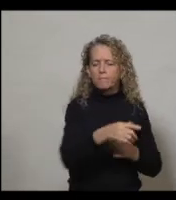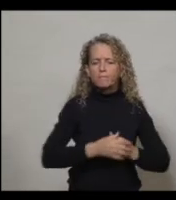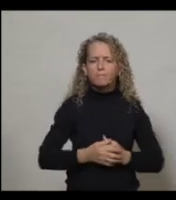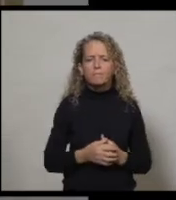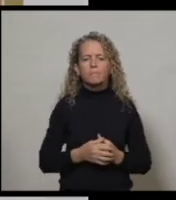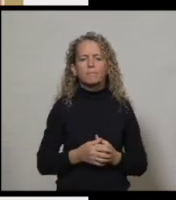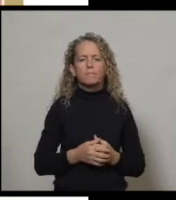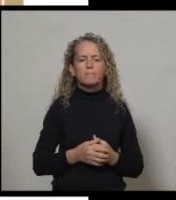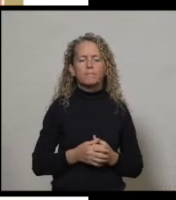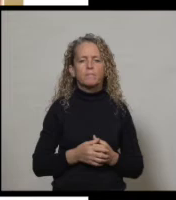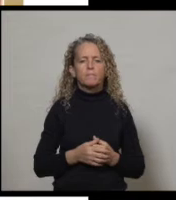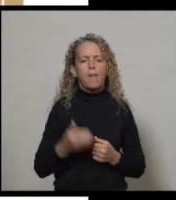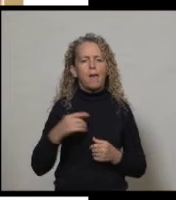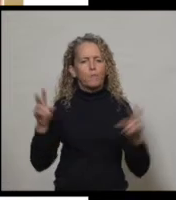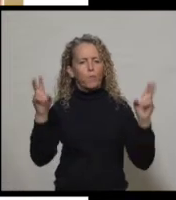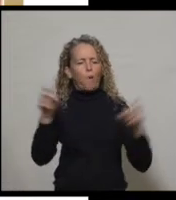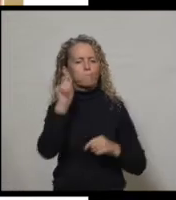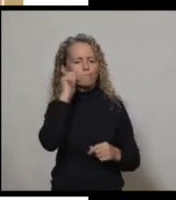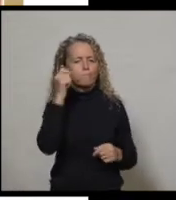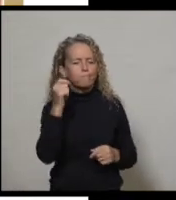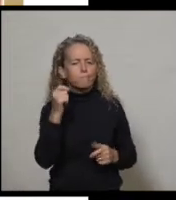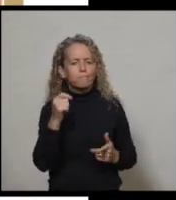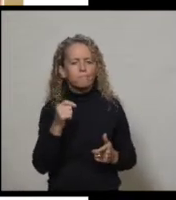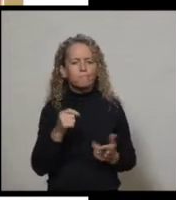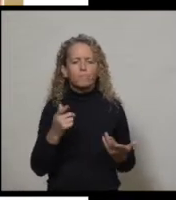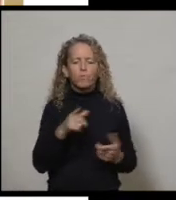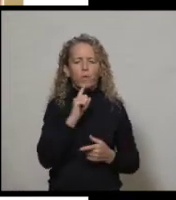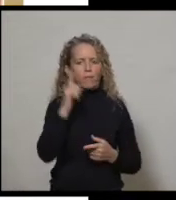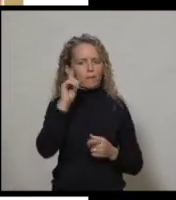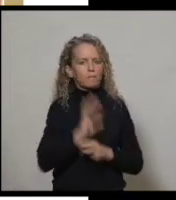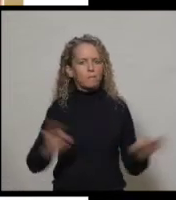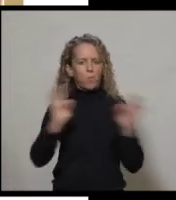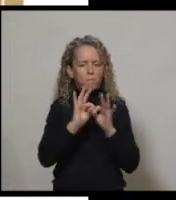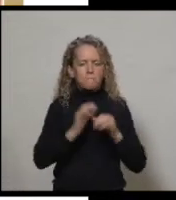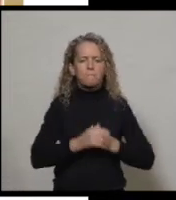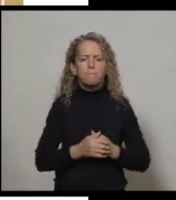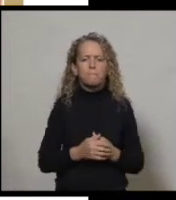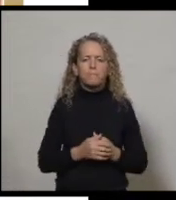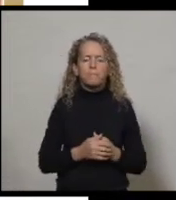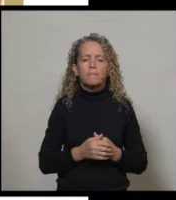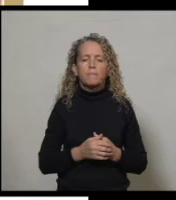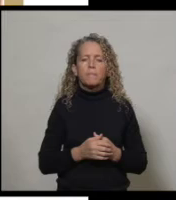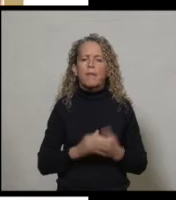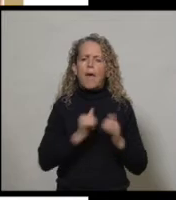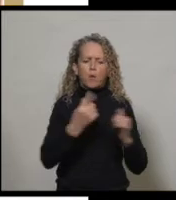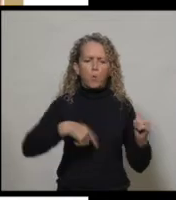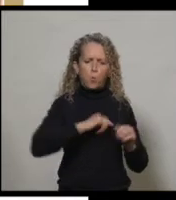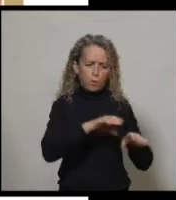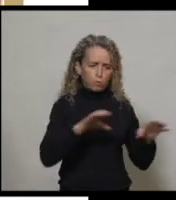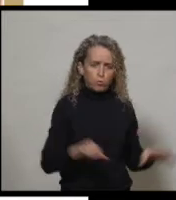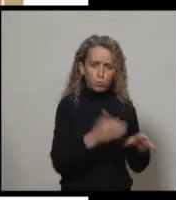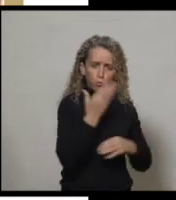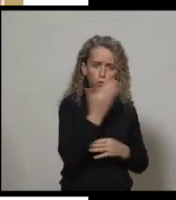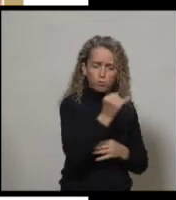We really love this quote because it encompasses what we really want to happen. It's how do we do our job well while staying well? And really that's